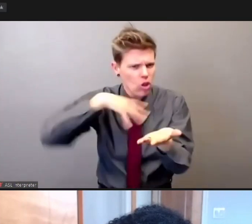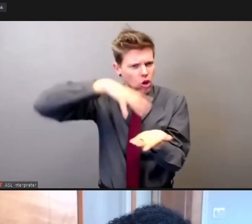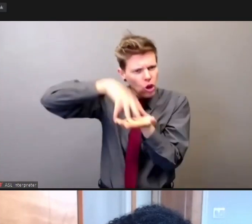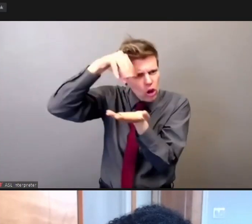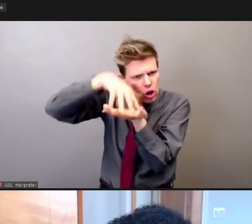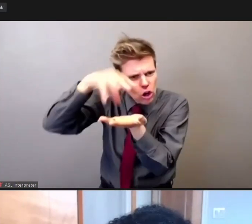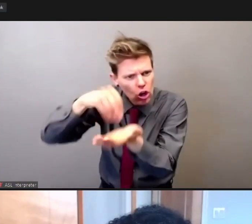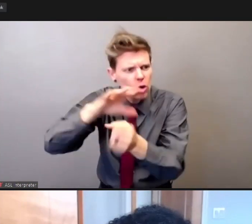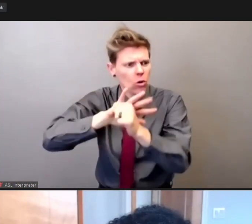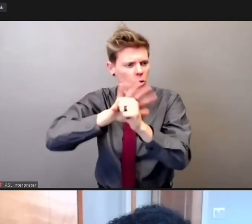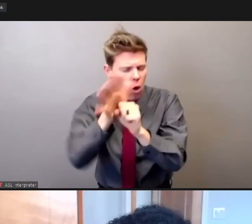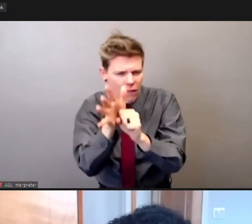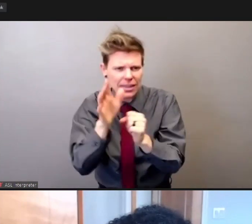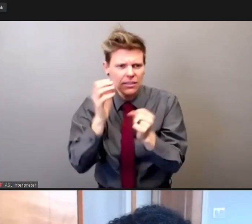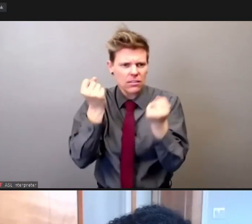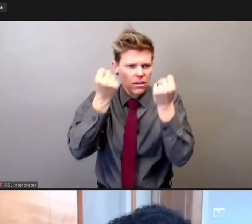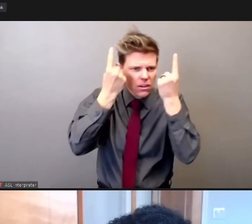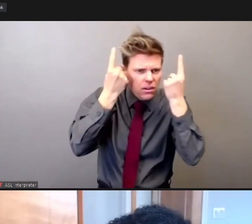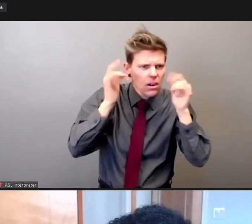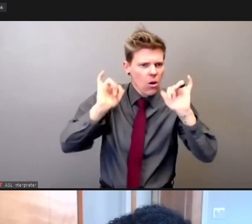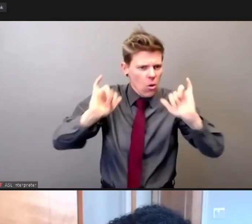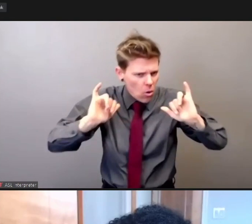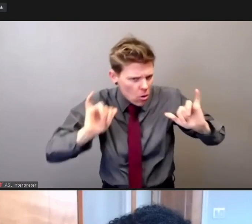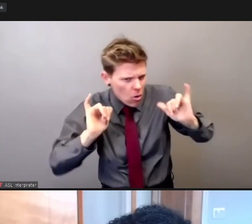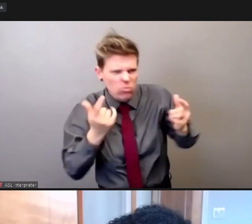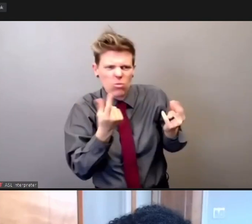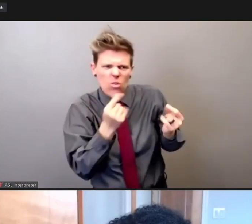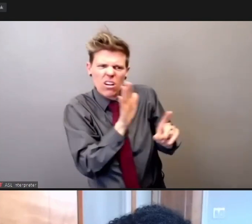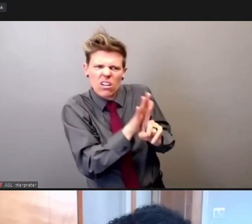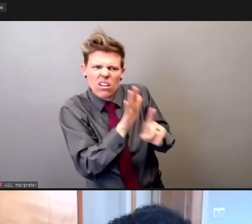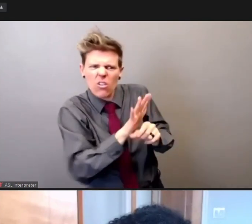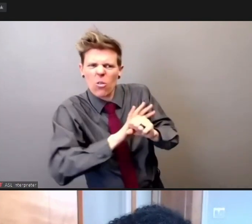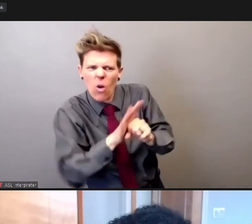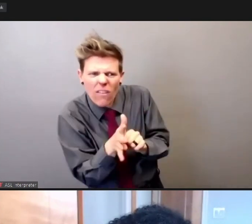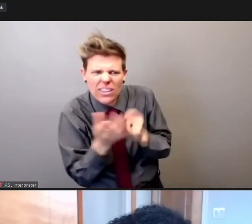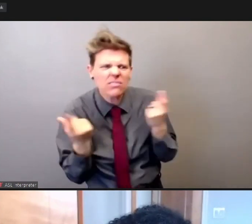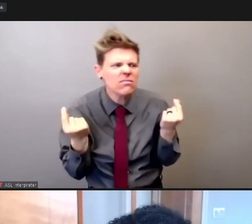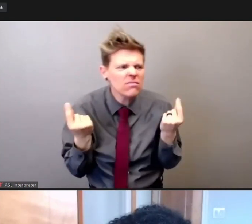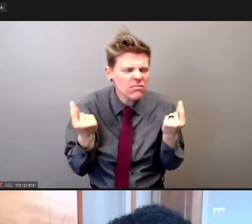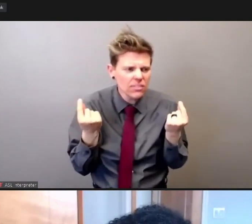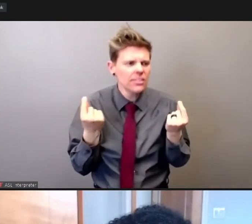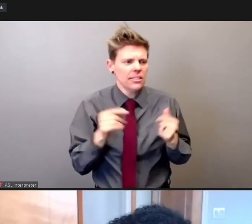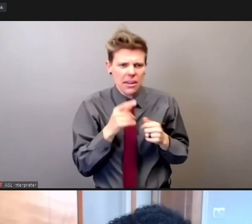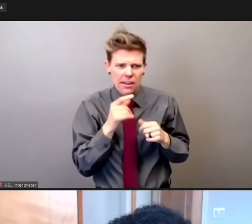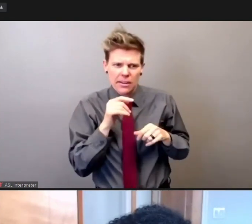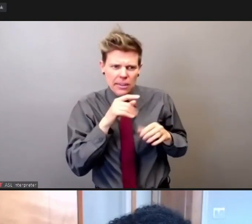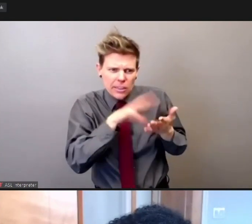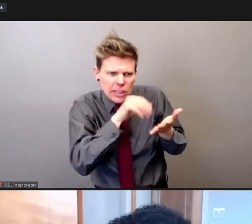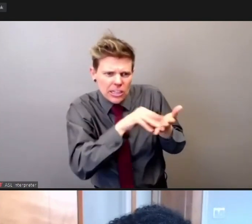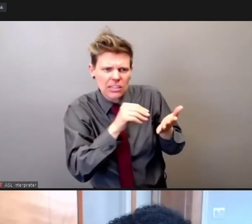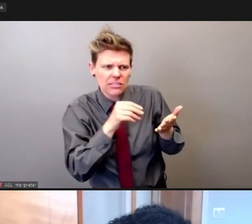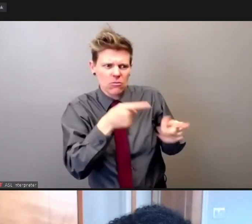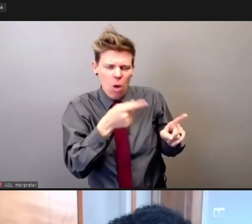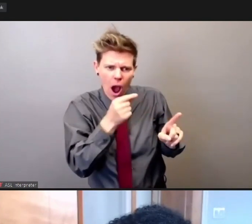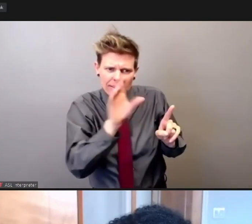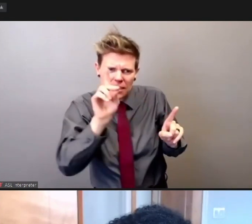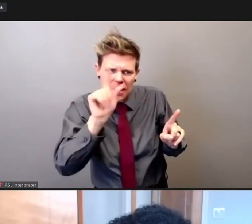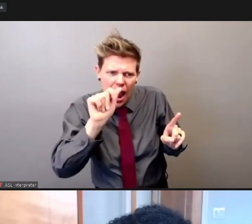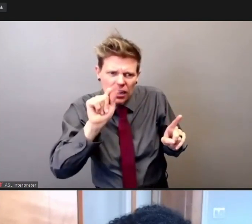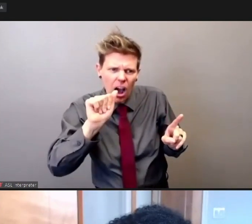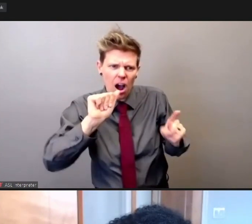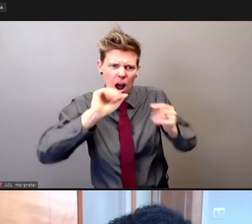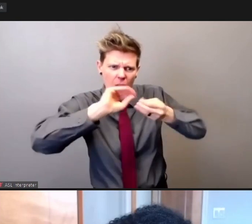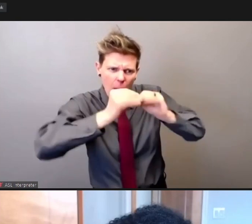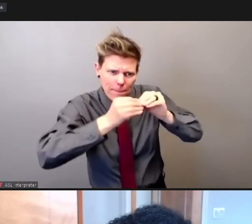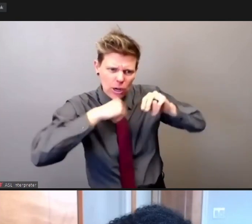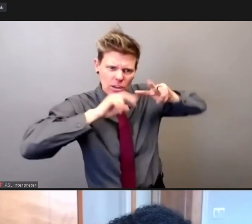like preprints and very early data. We're doing a lot of our own genomic sequencing, but